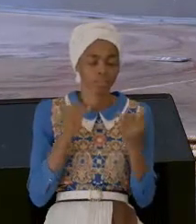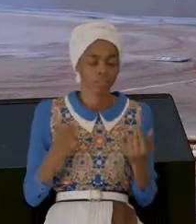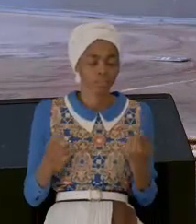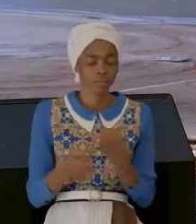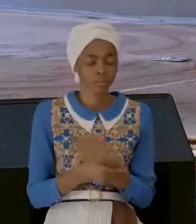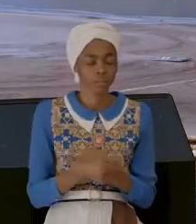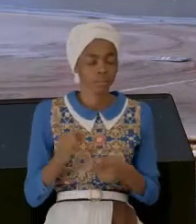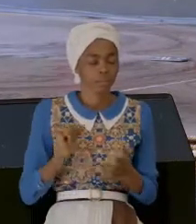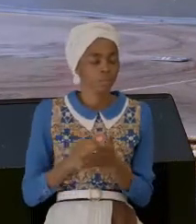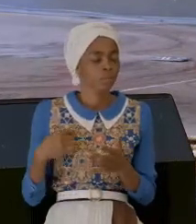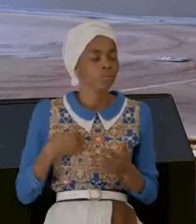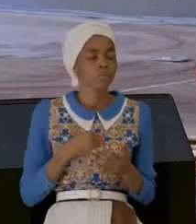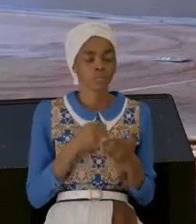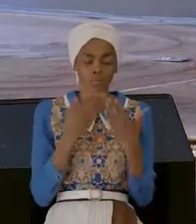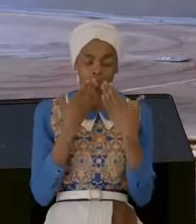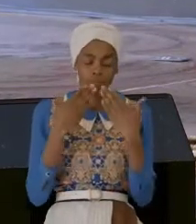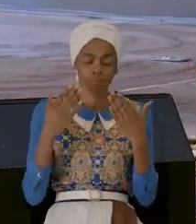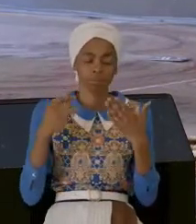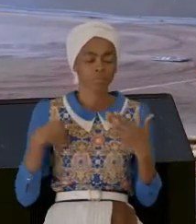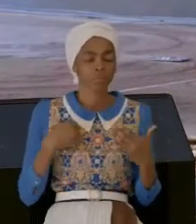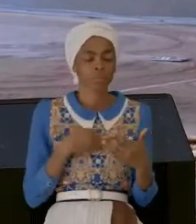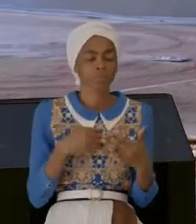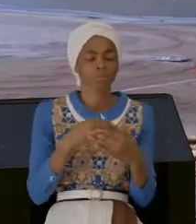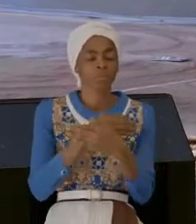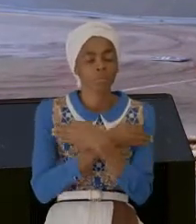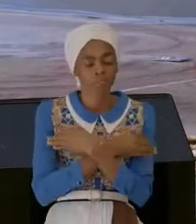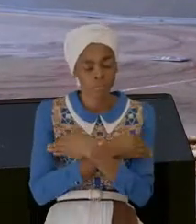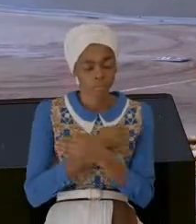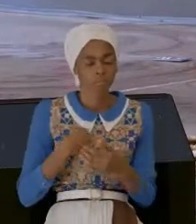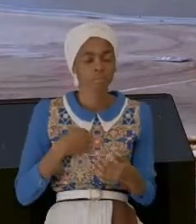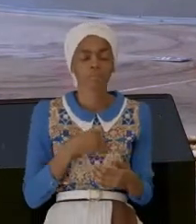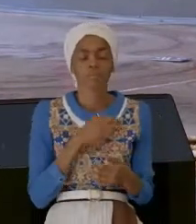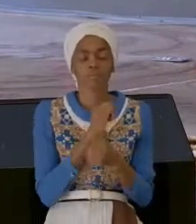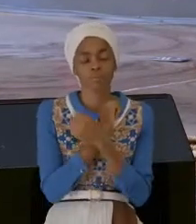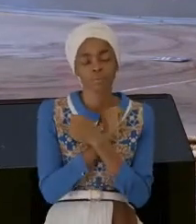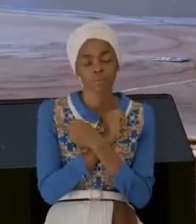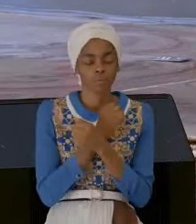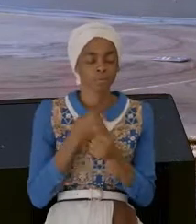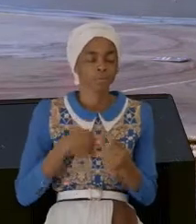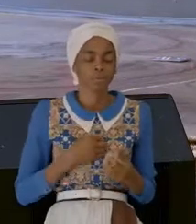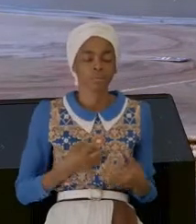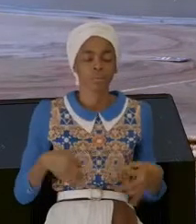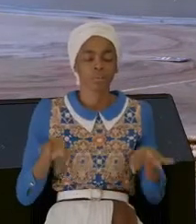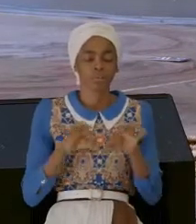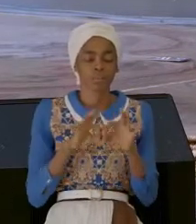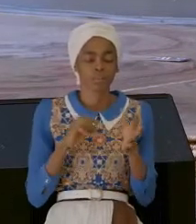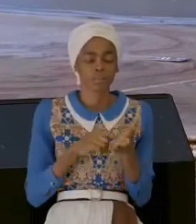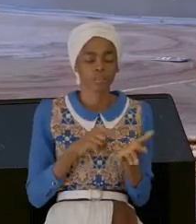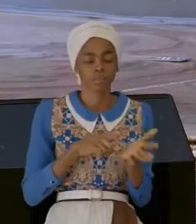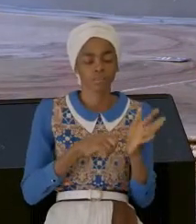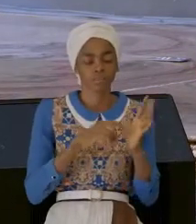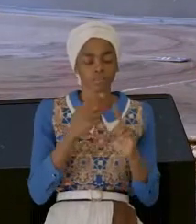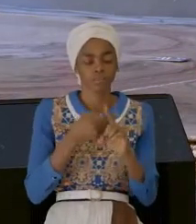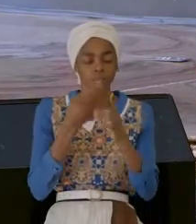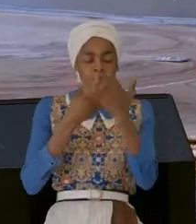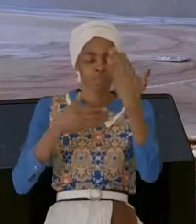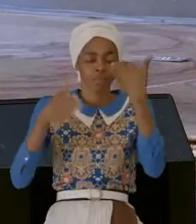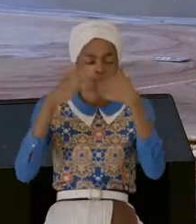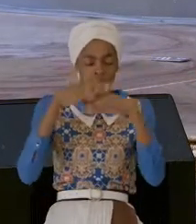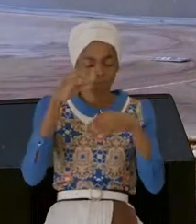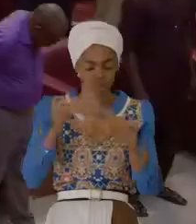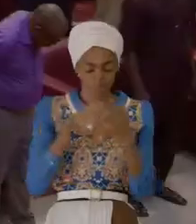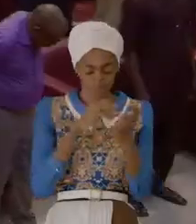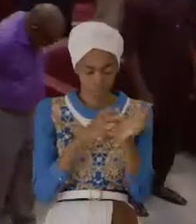appreciate will Embrace what value this Revelation from heaven in Jesus